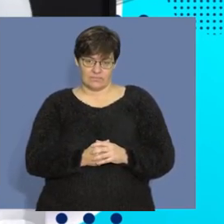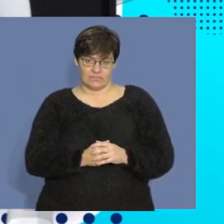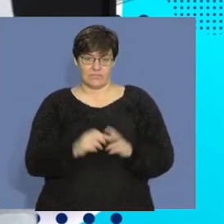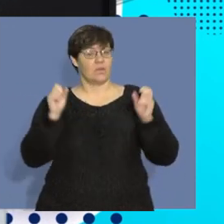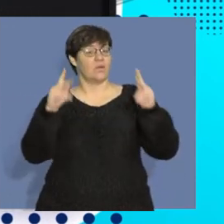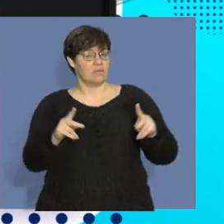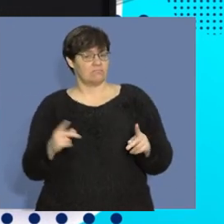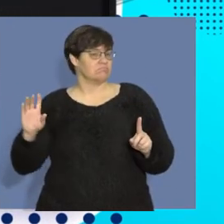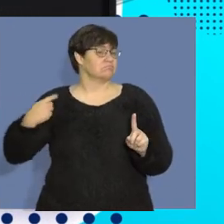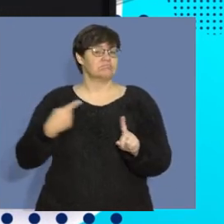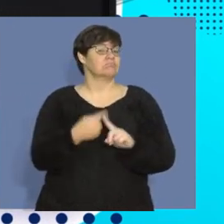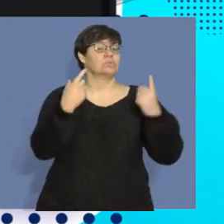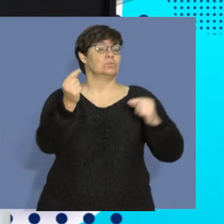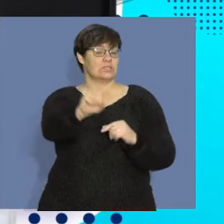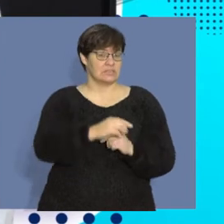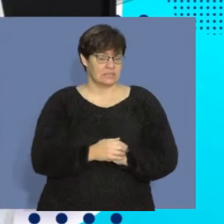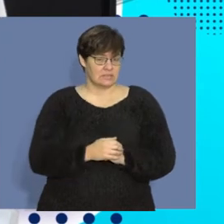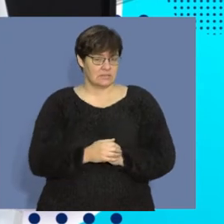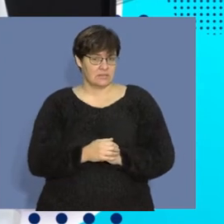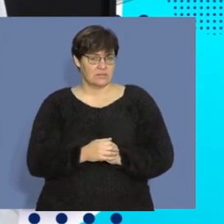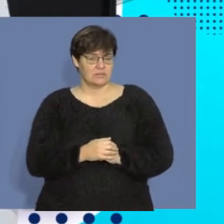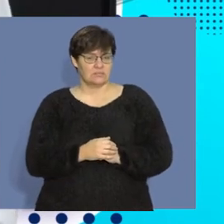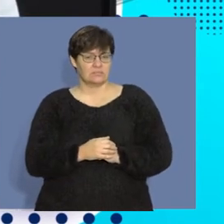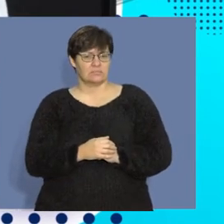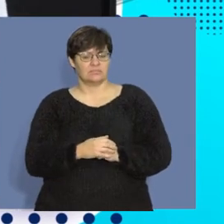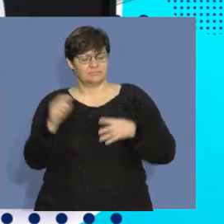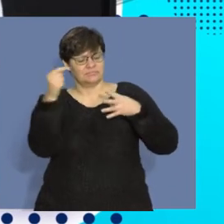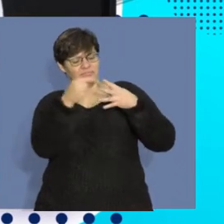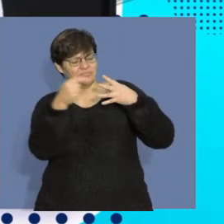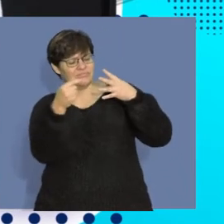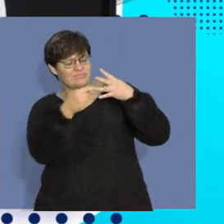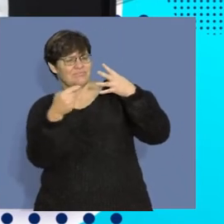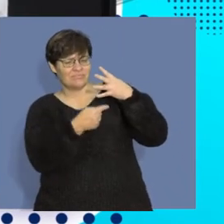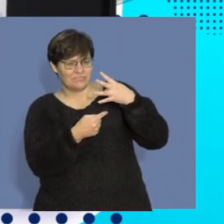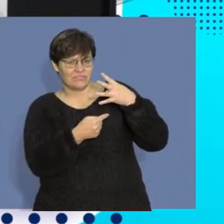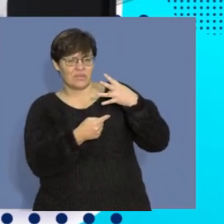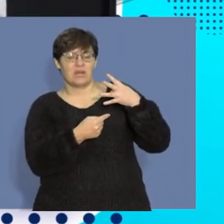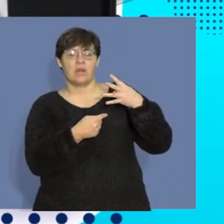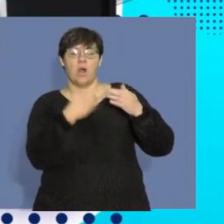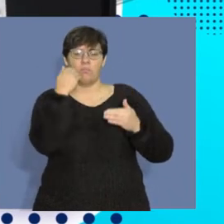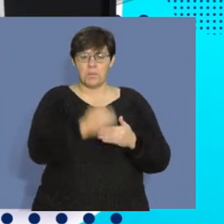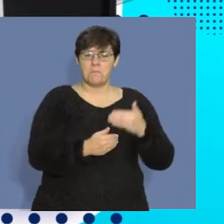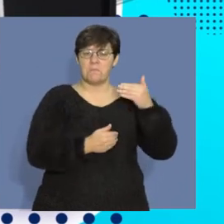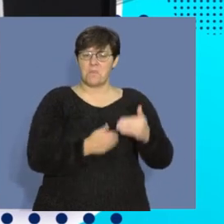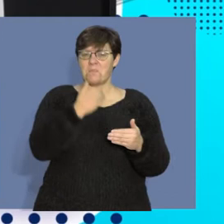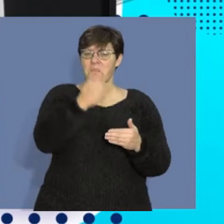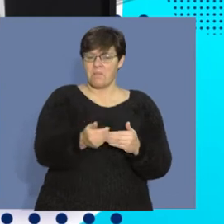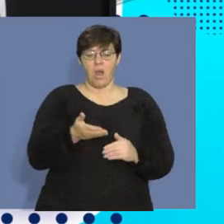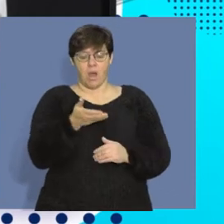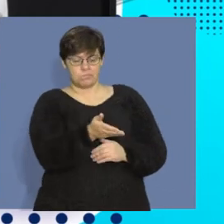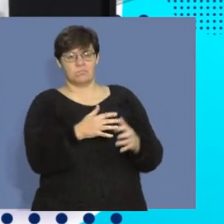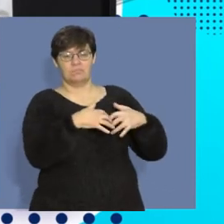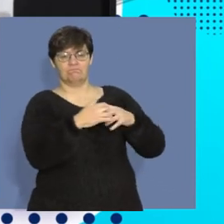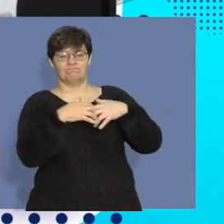Okay, so again, what have we done in this segment? We've looked at all the processes that need to be in